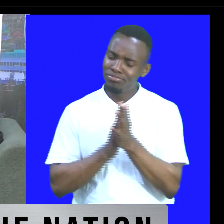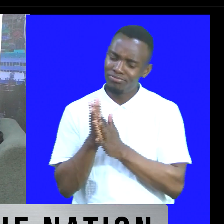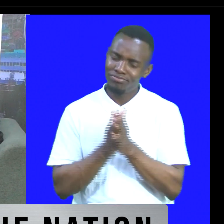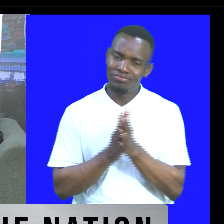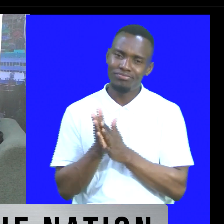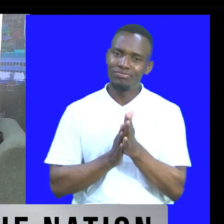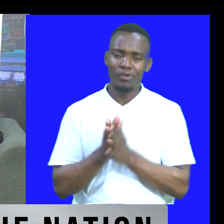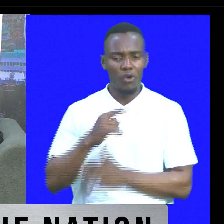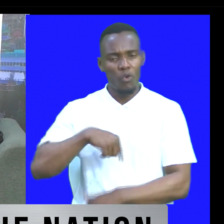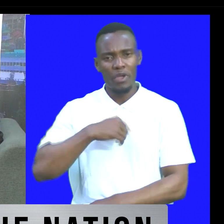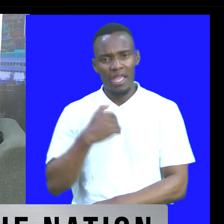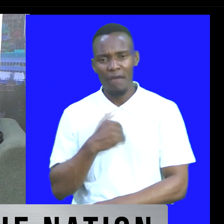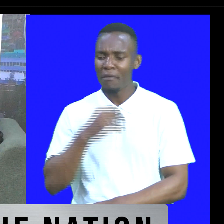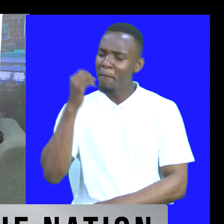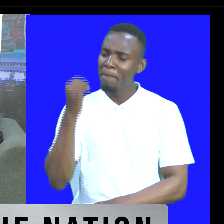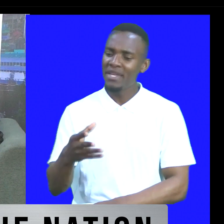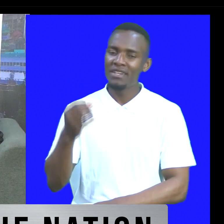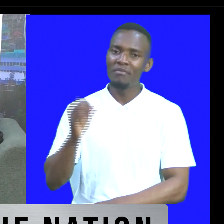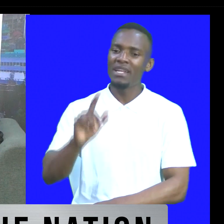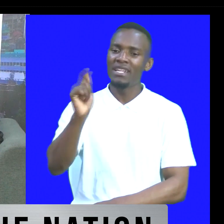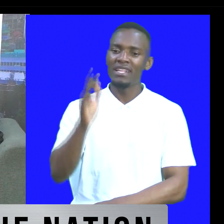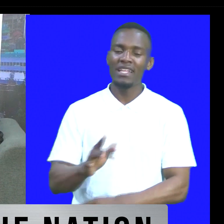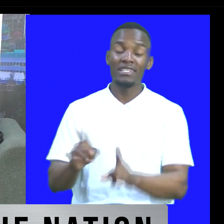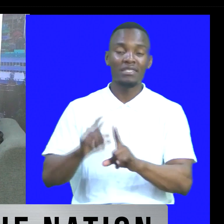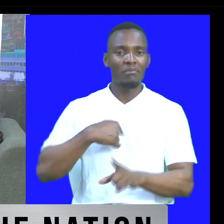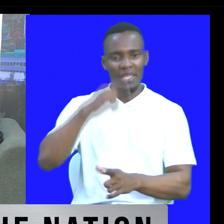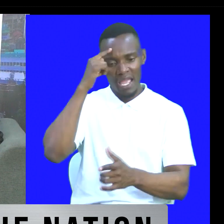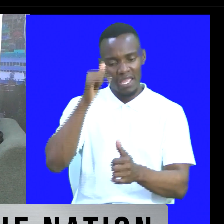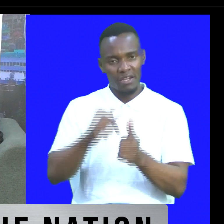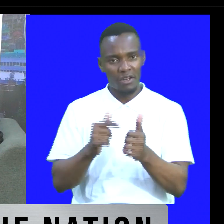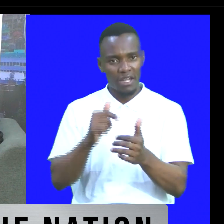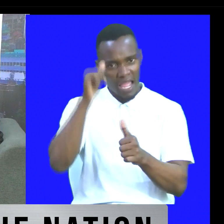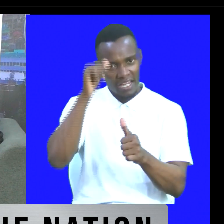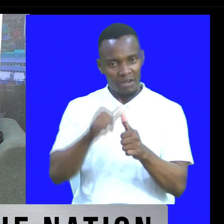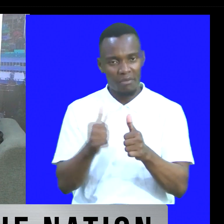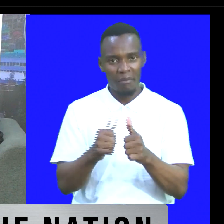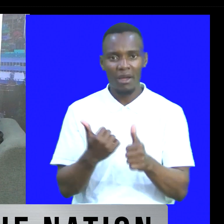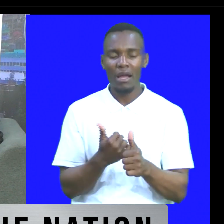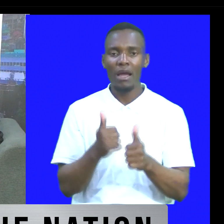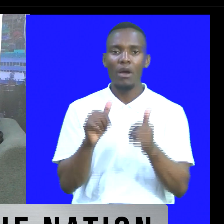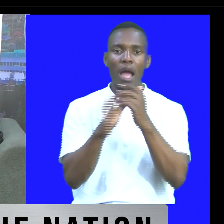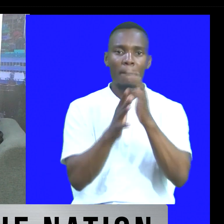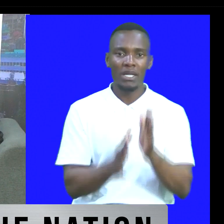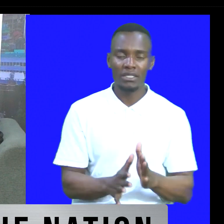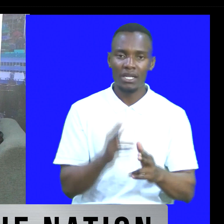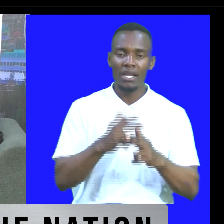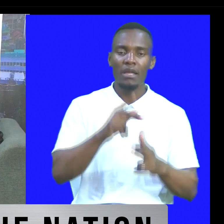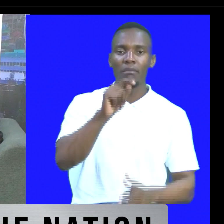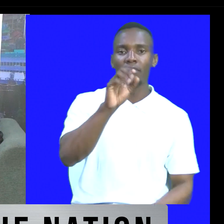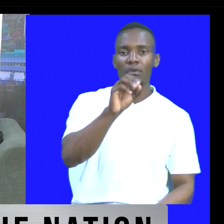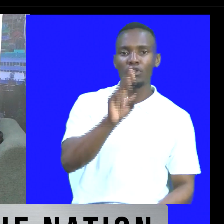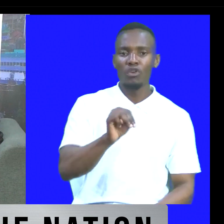Kenyans in Berlin, and I remember the ambassador Tom Omolo, talking, and people were